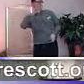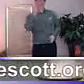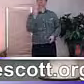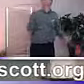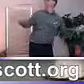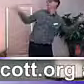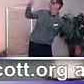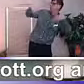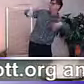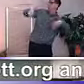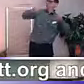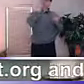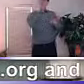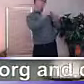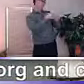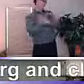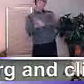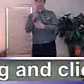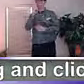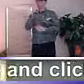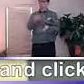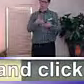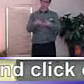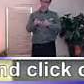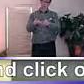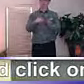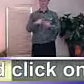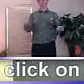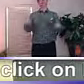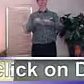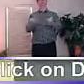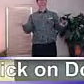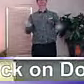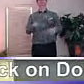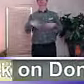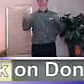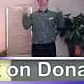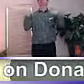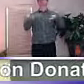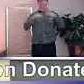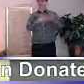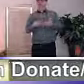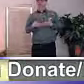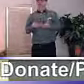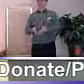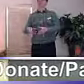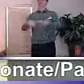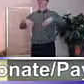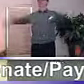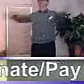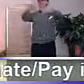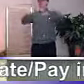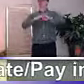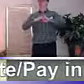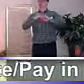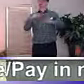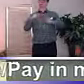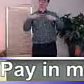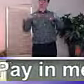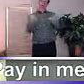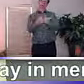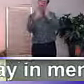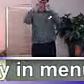here, perhaps you've already given your donation. And even if you have, I'm going to ask that you still join us with this, because I'm going to ask